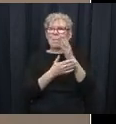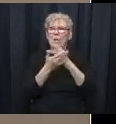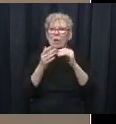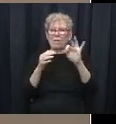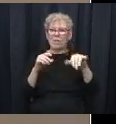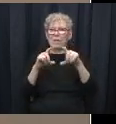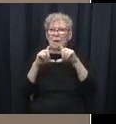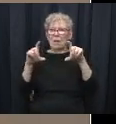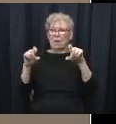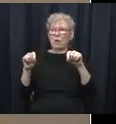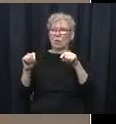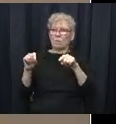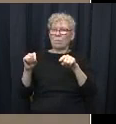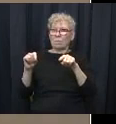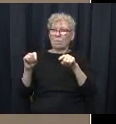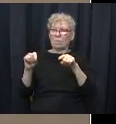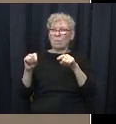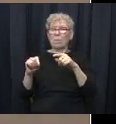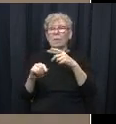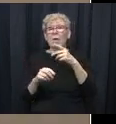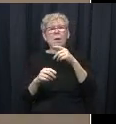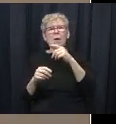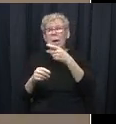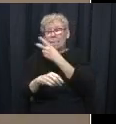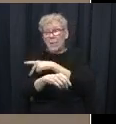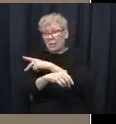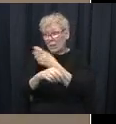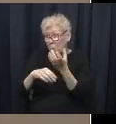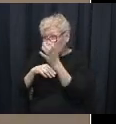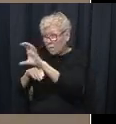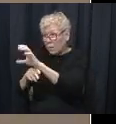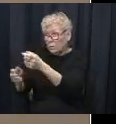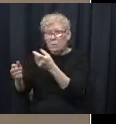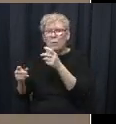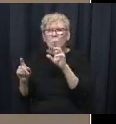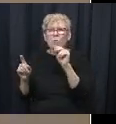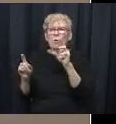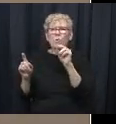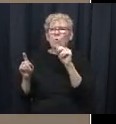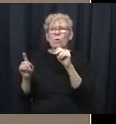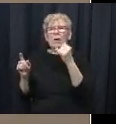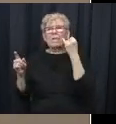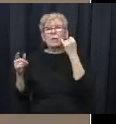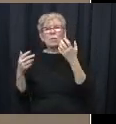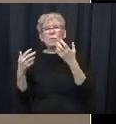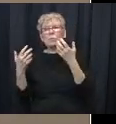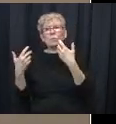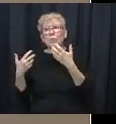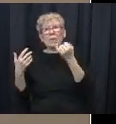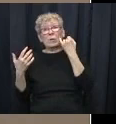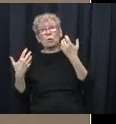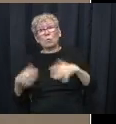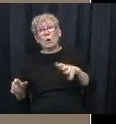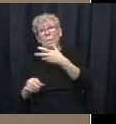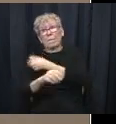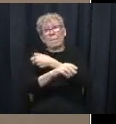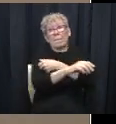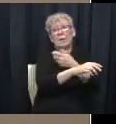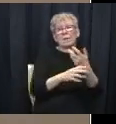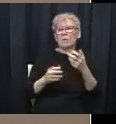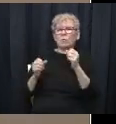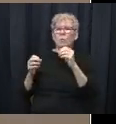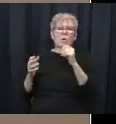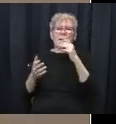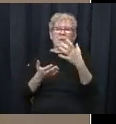want providers moving so quickly that they're not getting all the information they can. So we want to be sure that we're able to